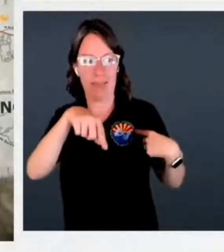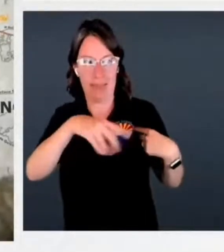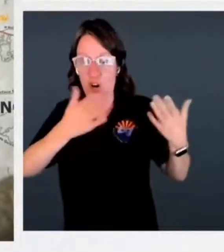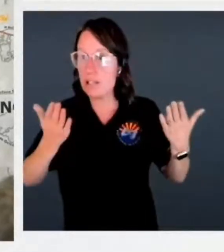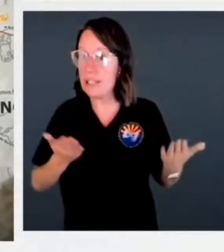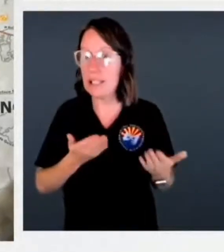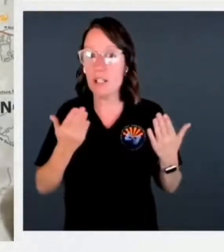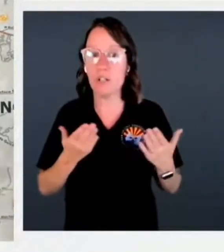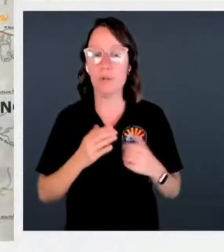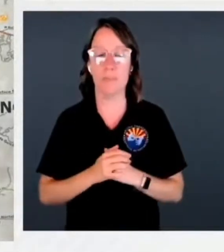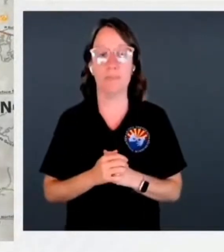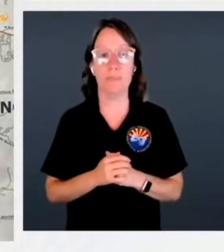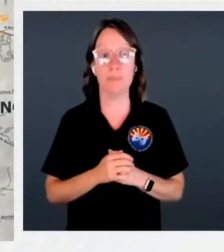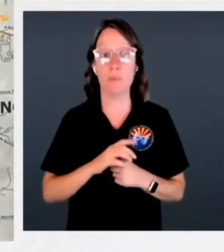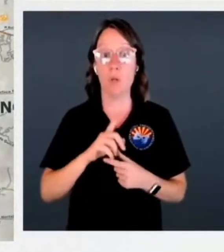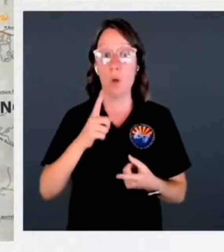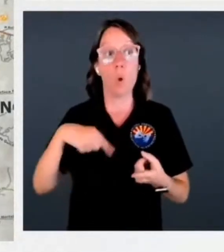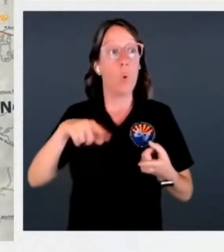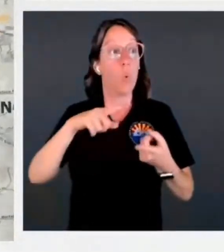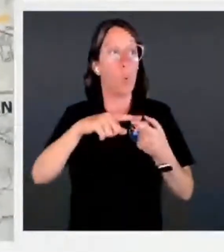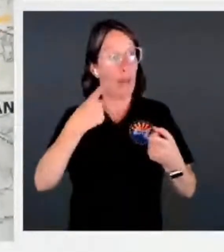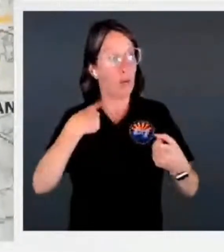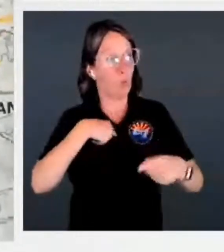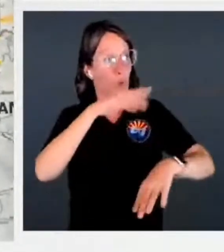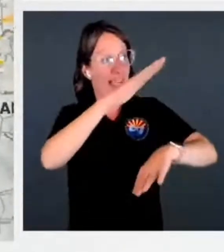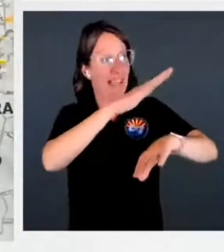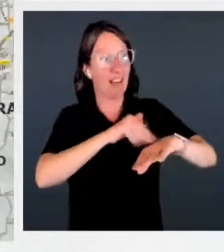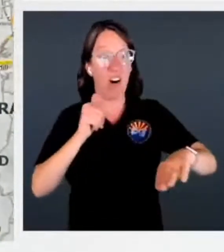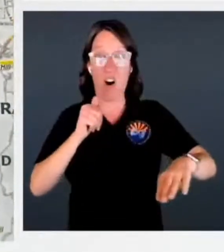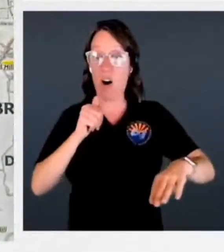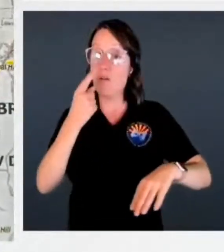that call, Red Cross is here, and it's always fantastic for us.